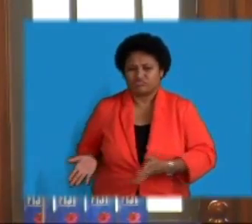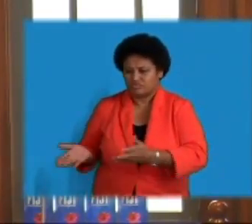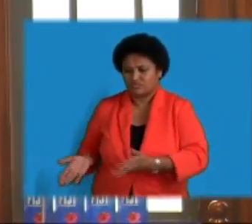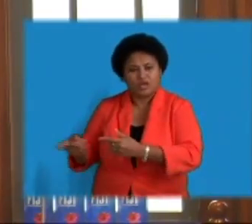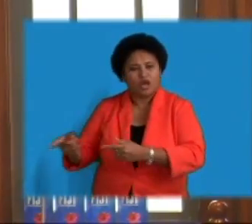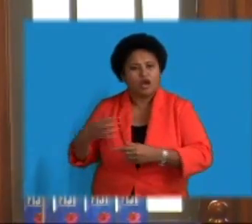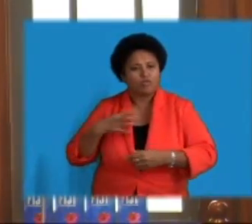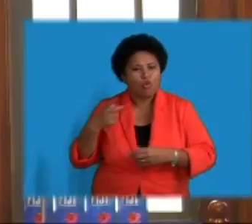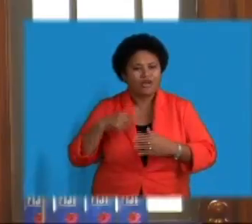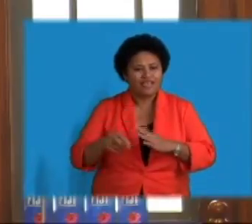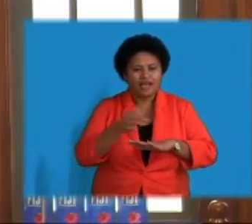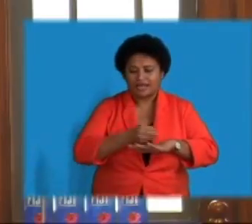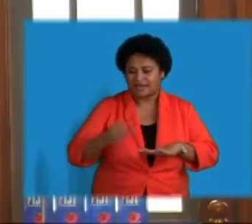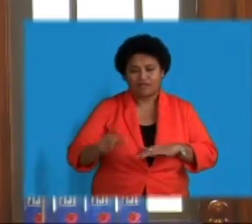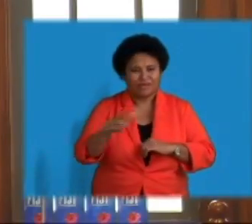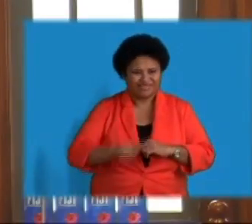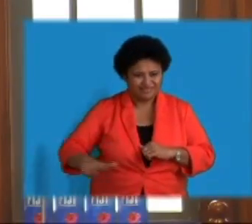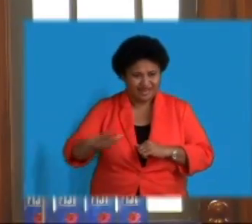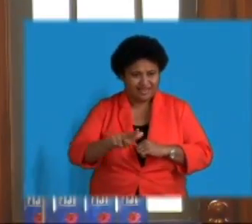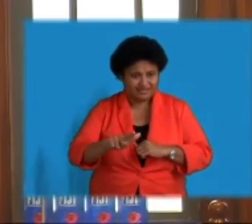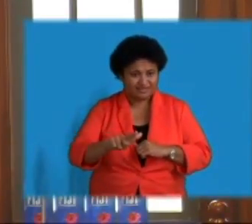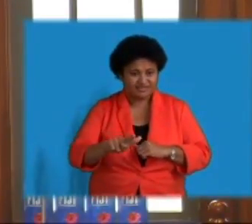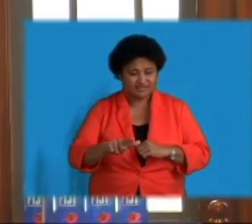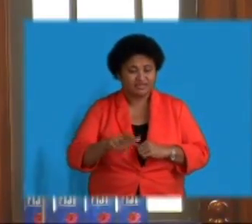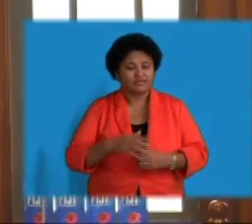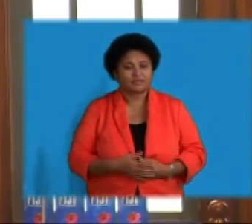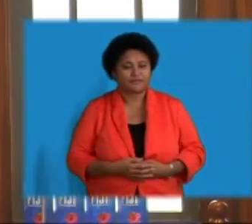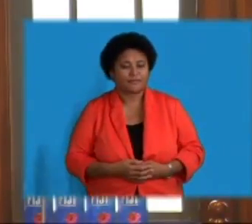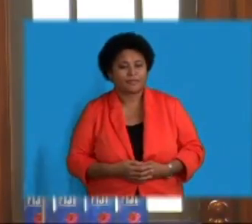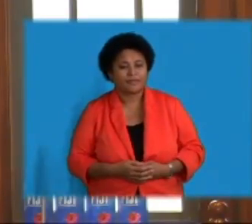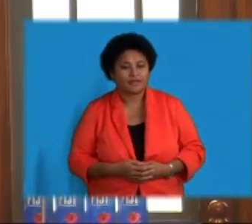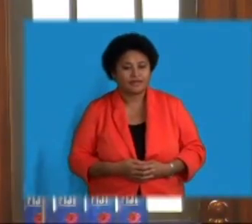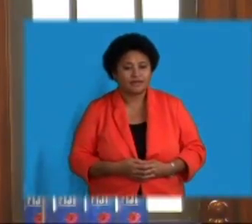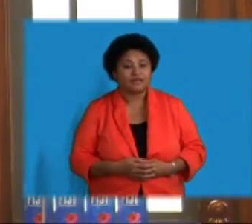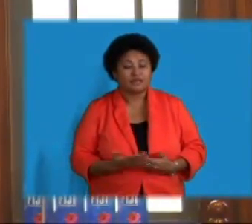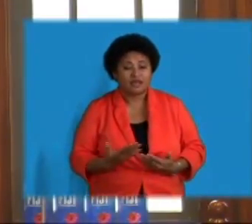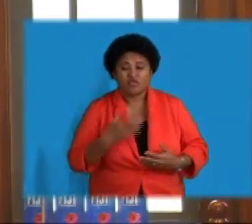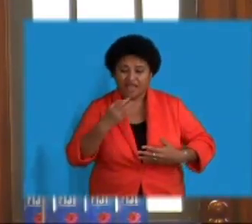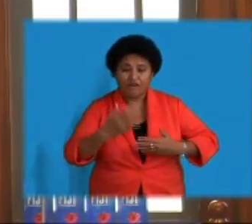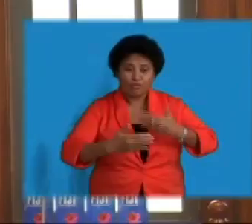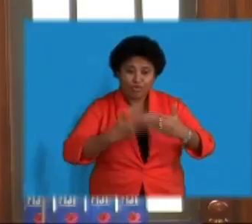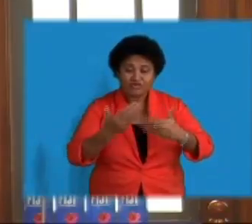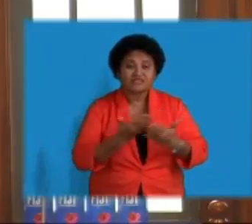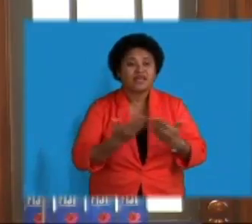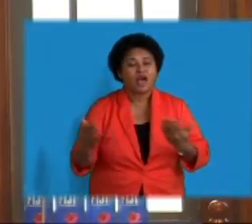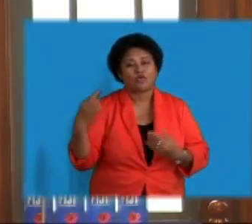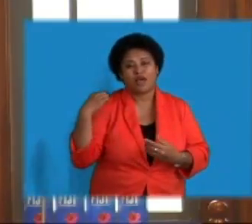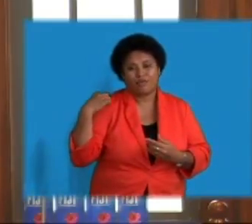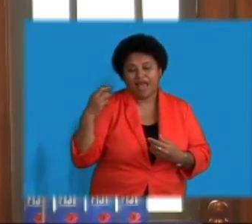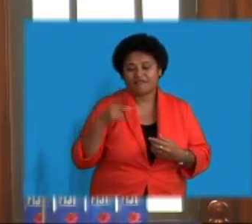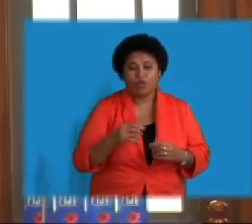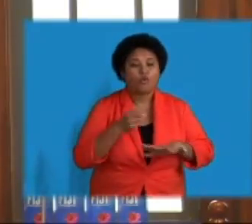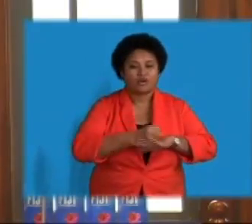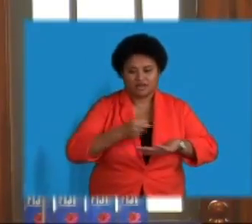country. I say this, Madam Speaker, because there is a process of applying for a state